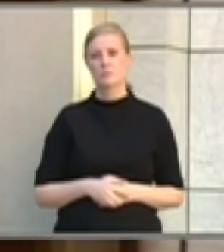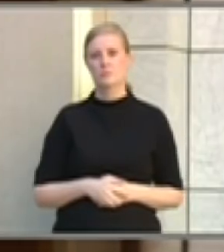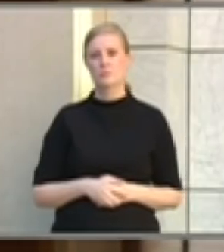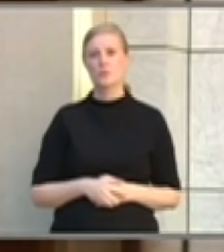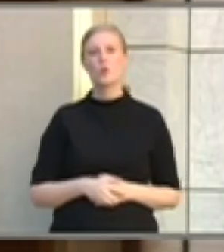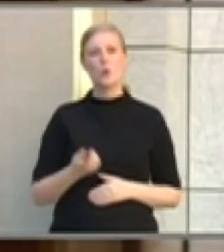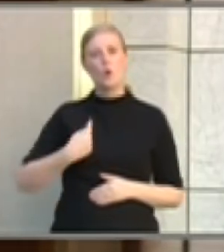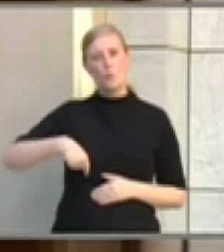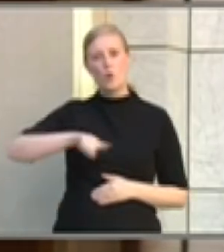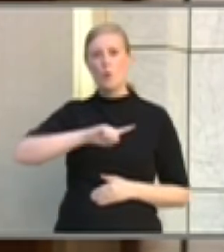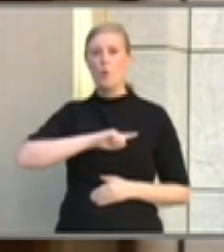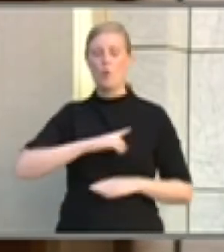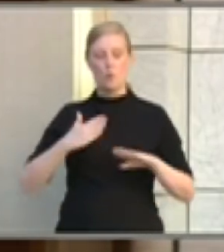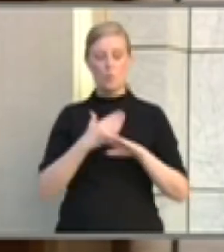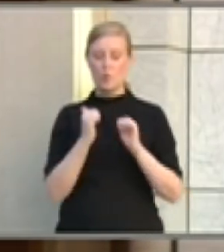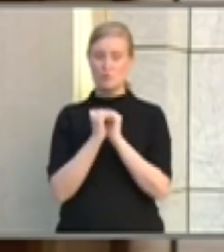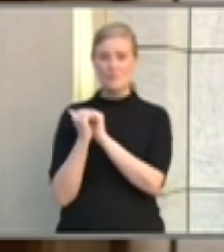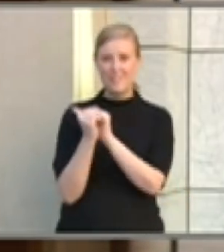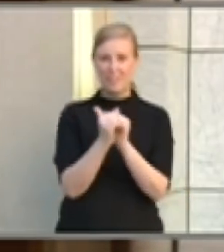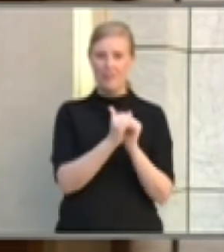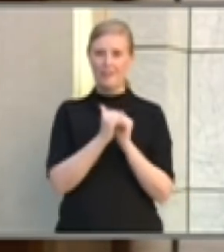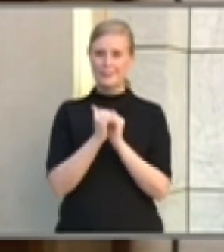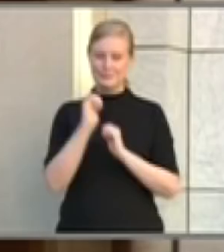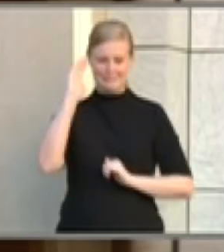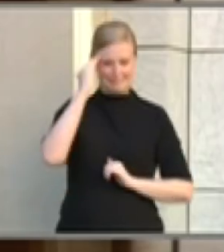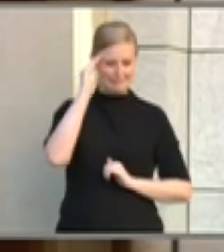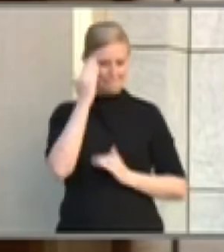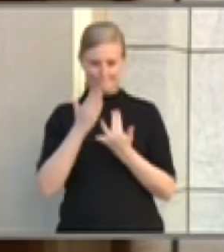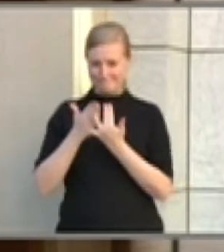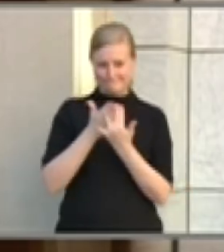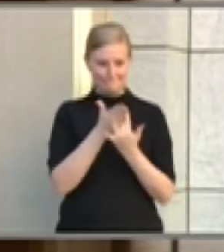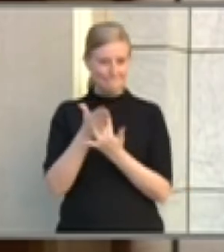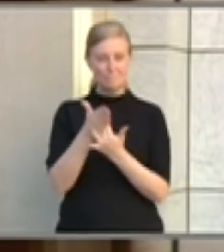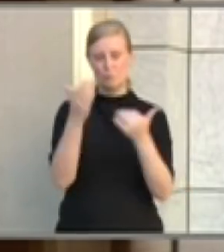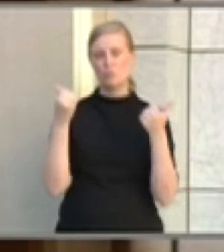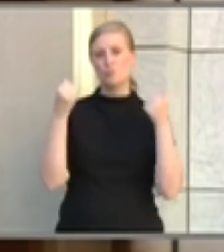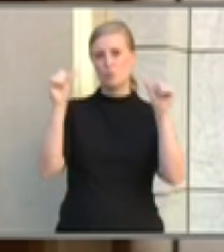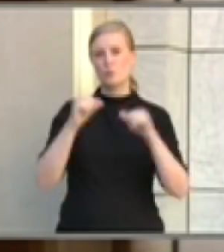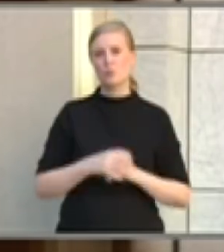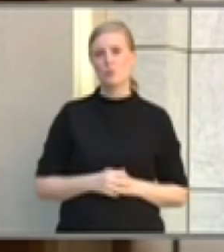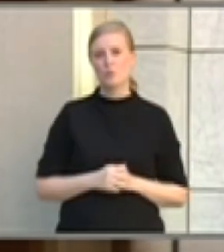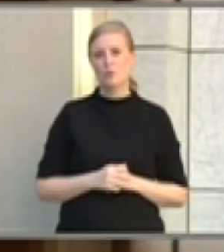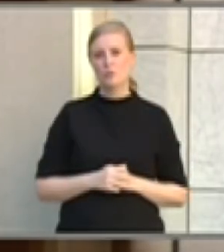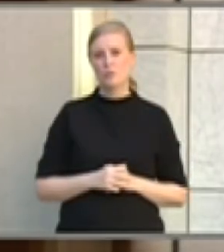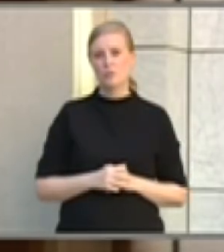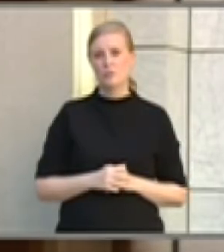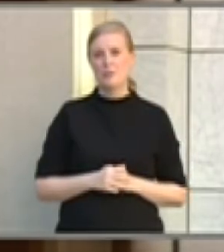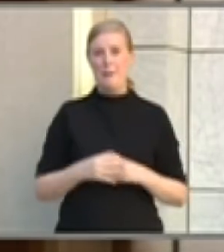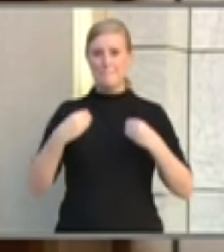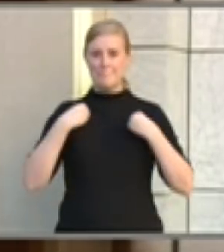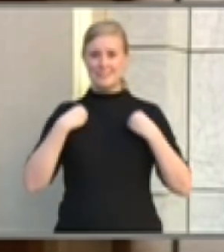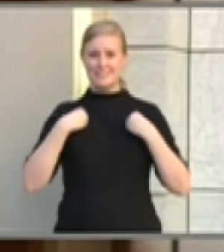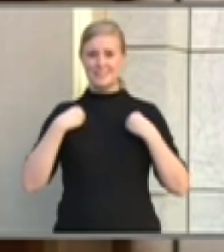It is time to chart our way through together. These businesses with their employees, staying together, looking